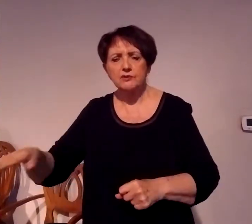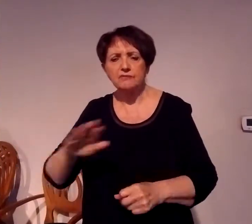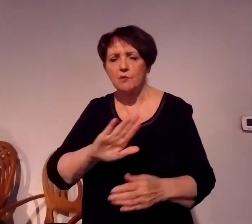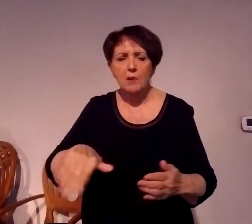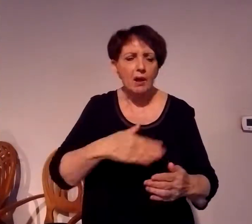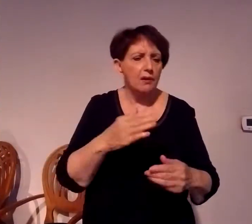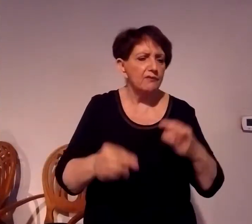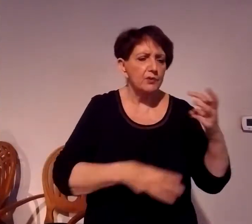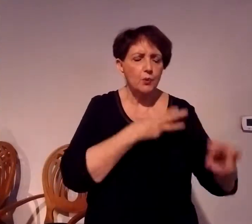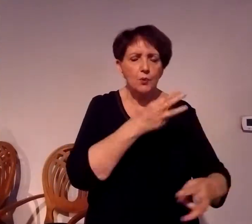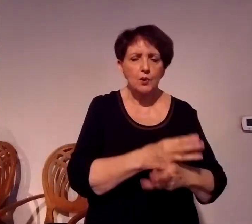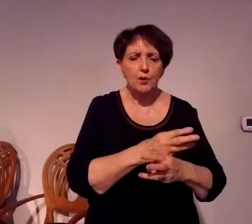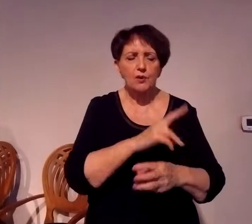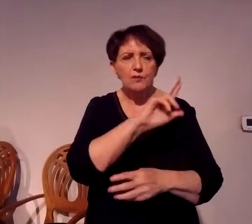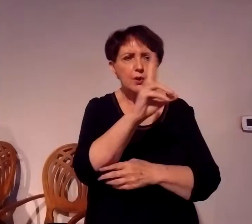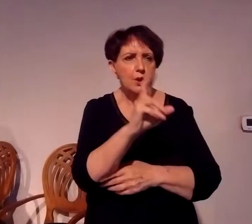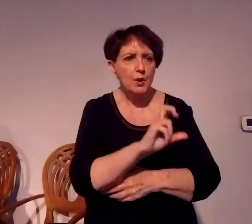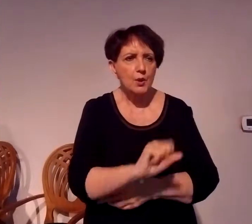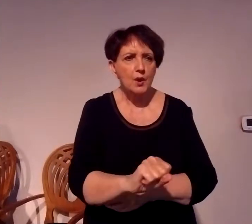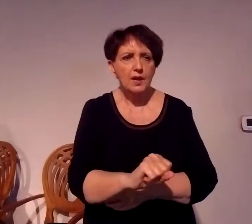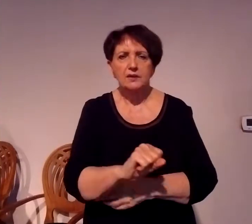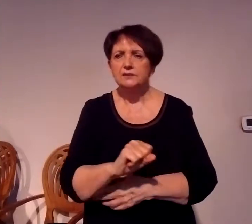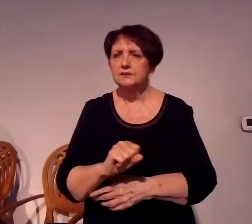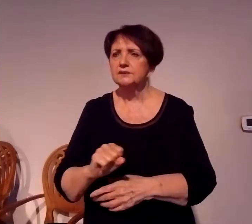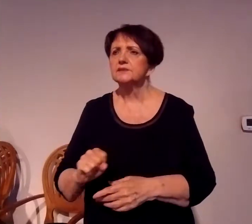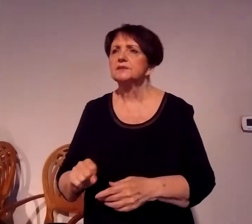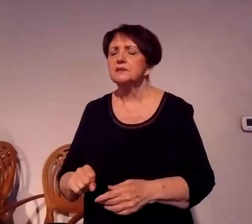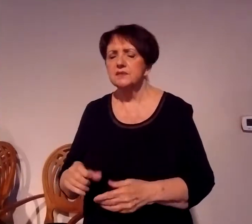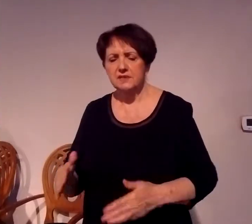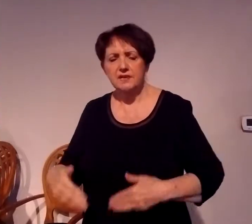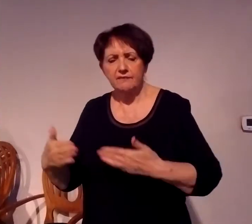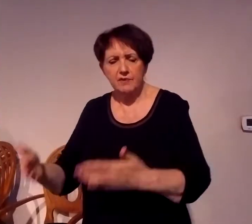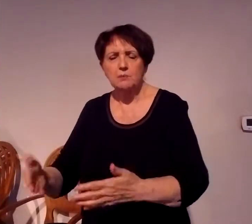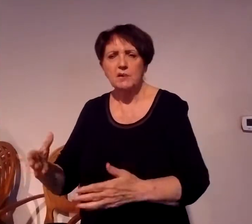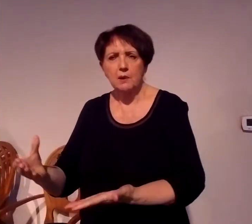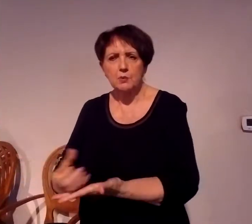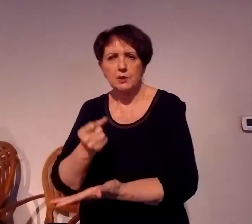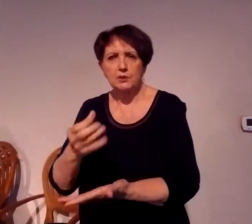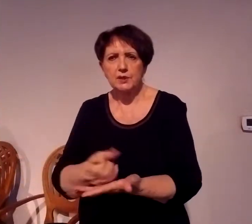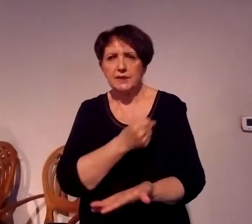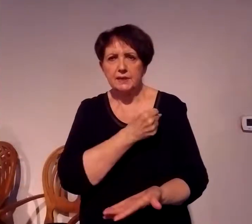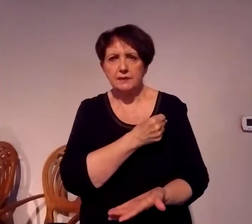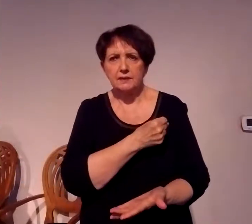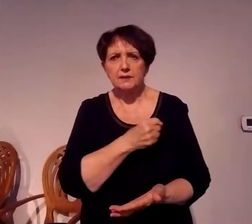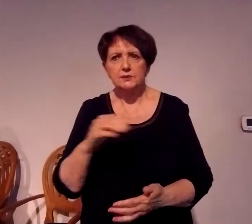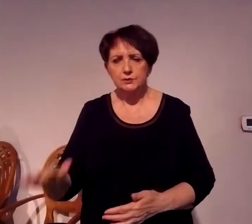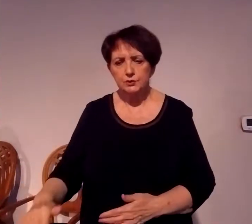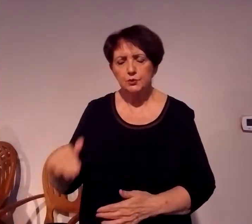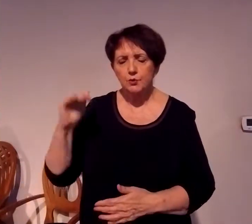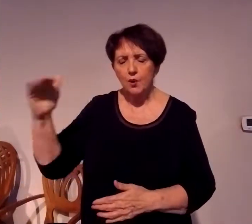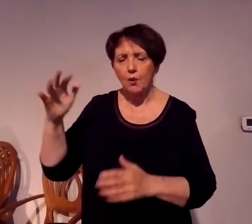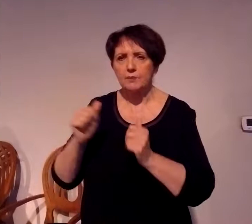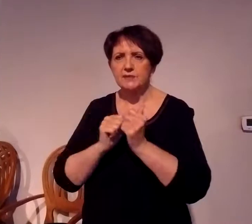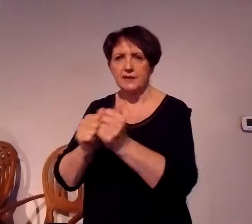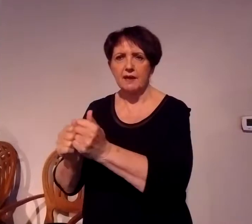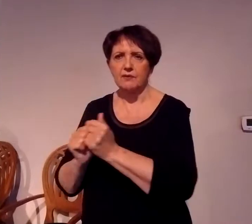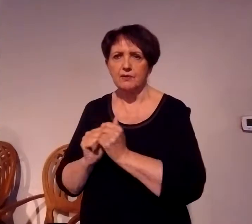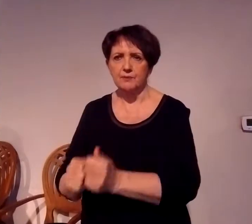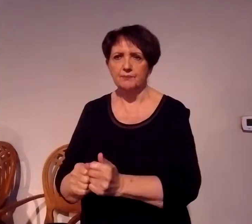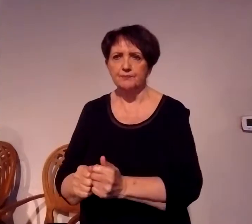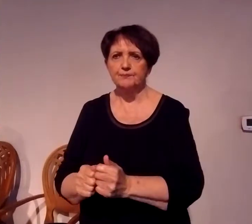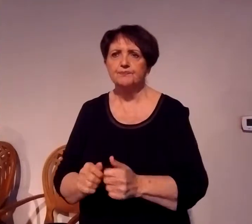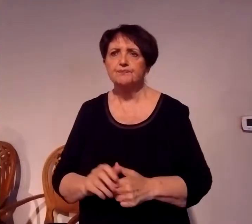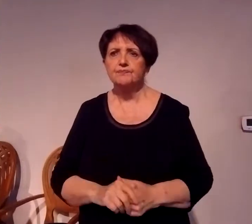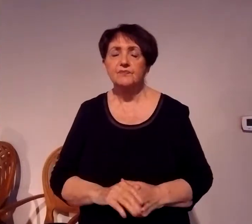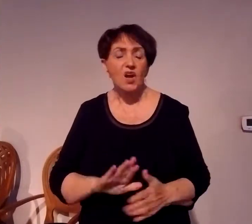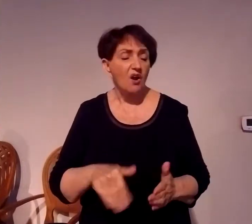world, all over the United States. I'm going to give them an opportunity to grow up together. All